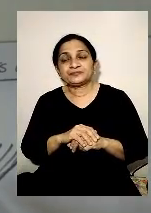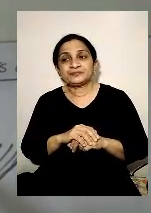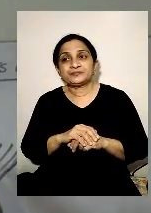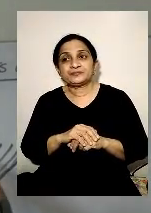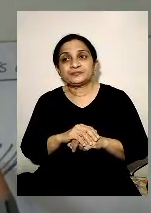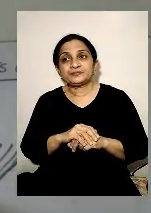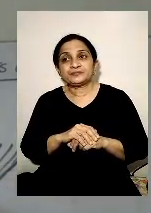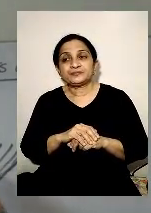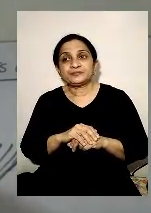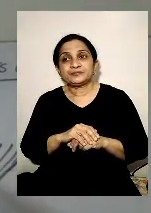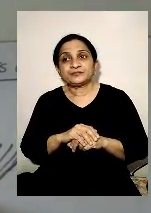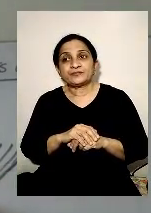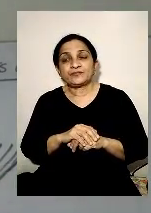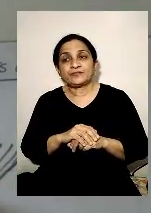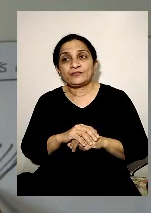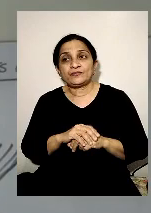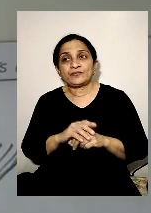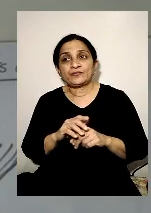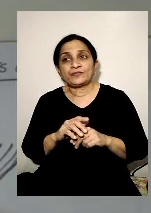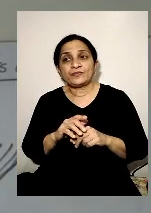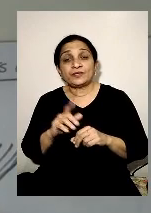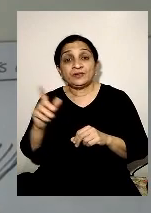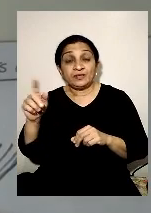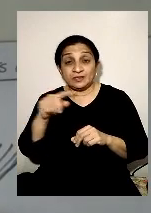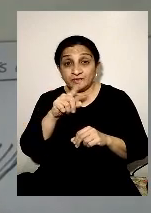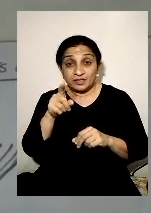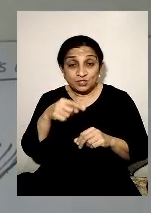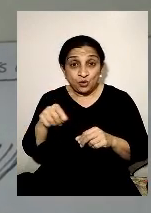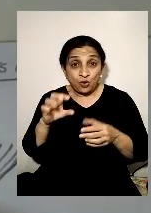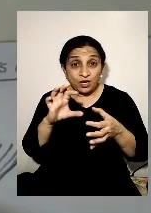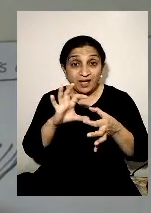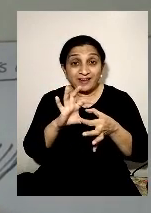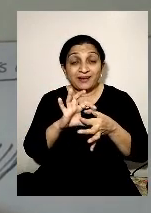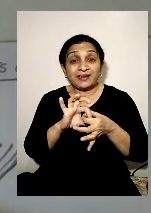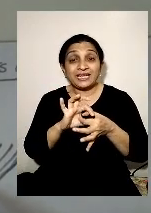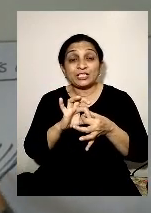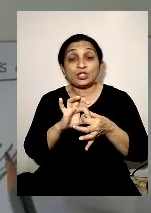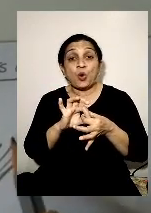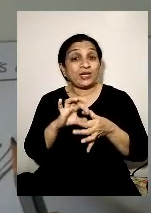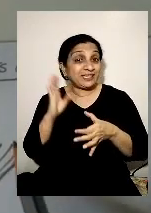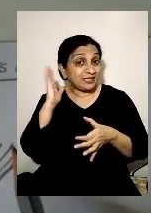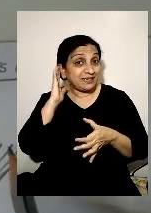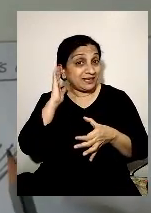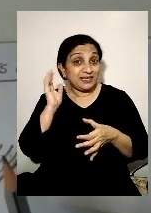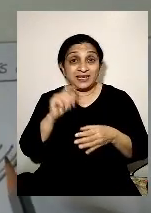these auditory nerves are connected to this cochlea right